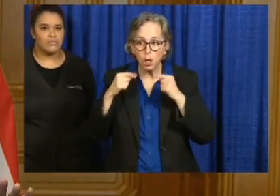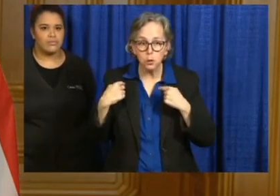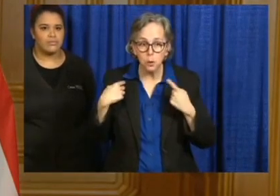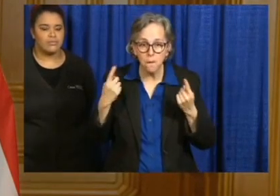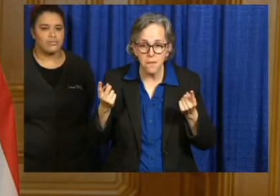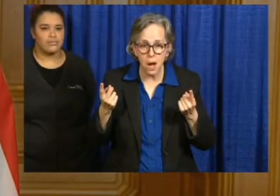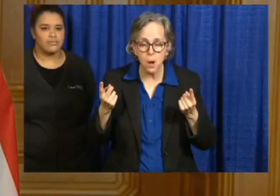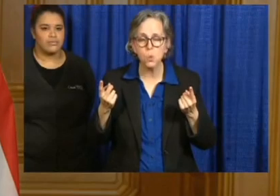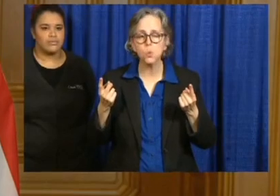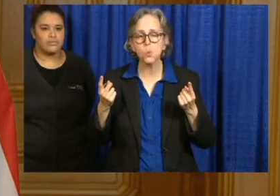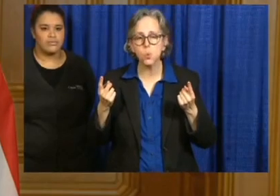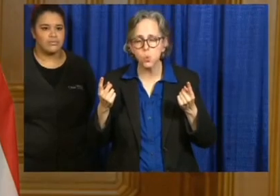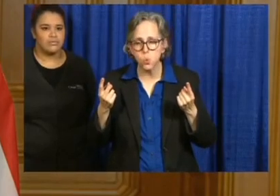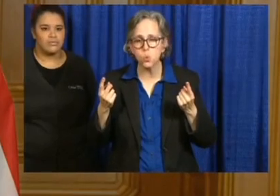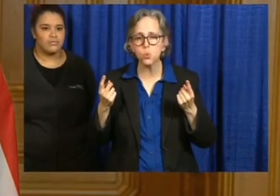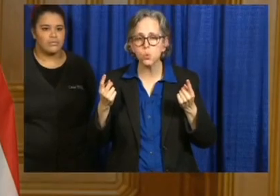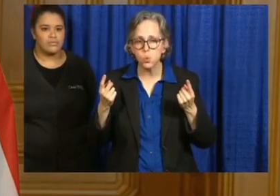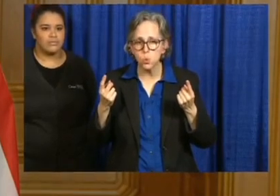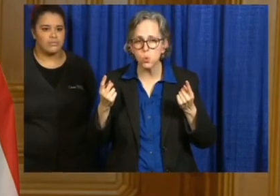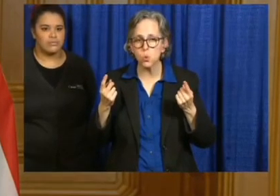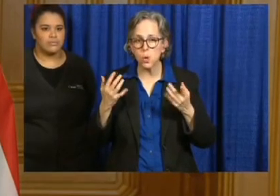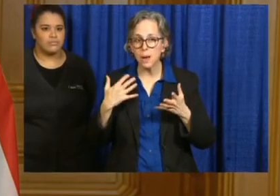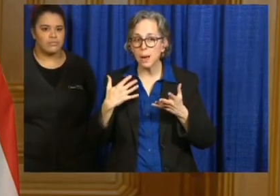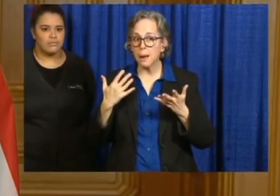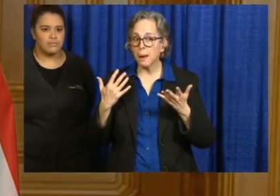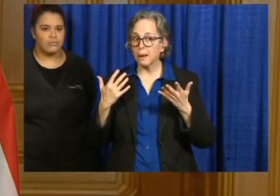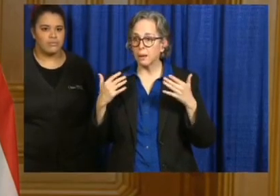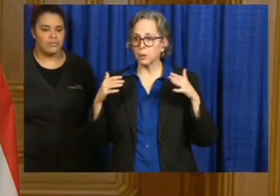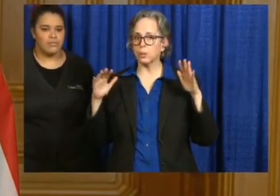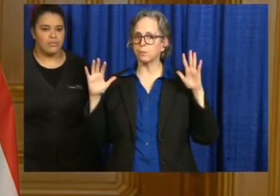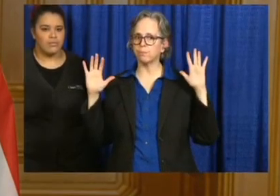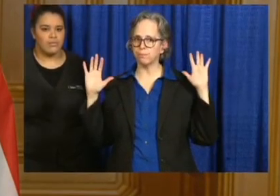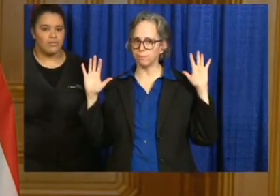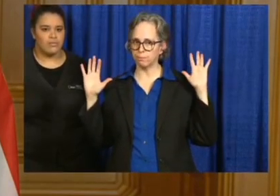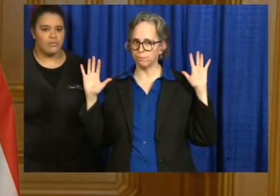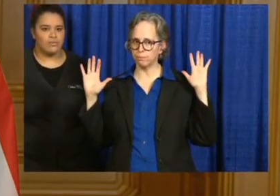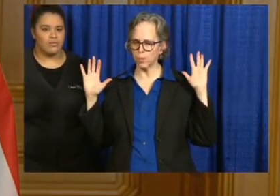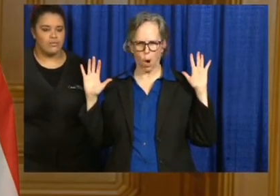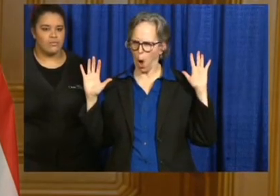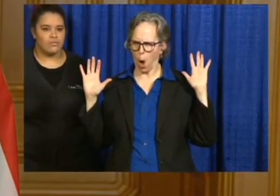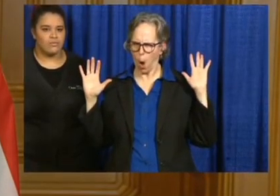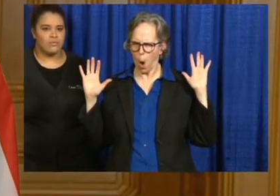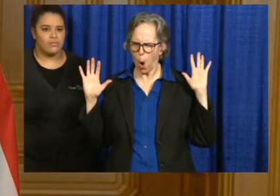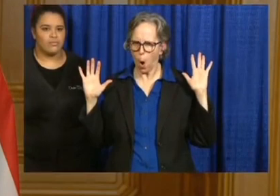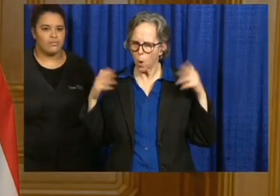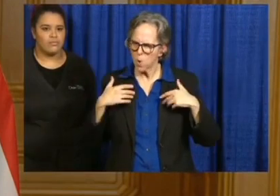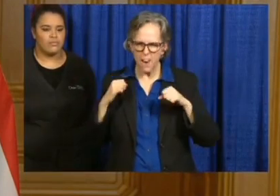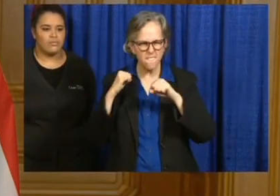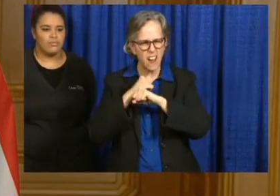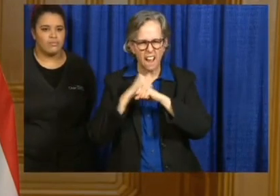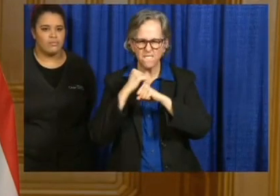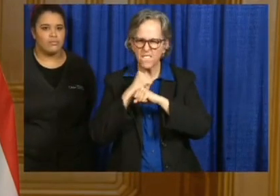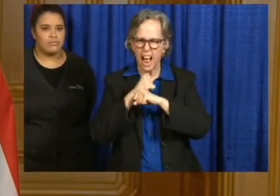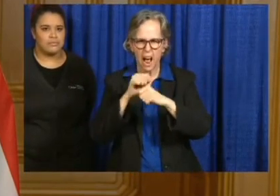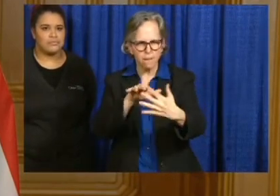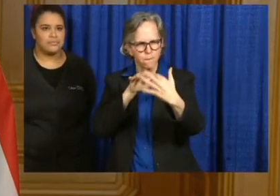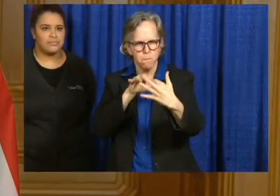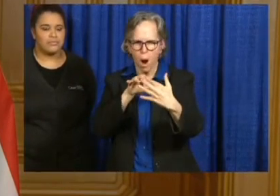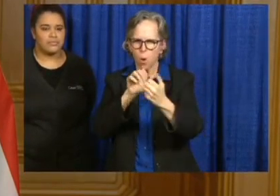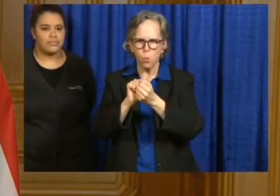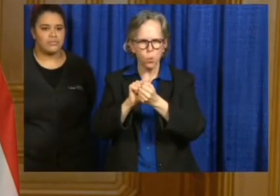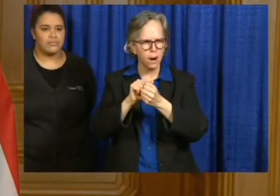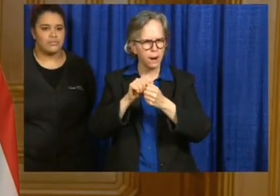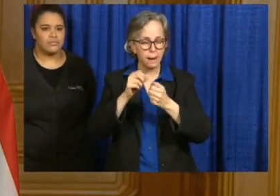up. We have to keep battling it. We can't walk away or it's going to rear up and it's just